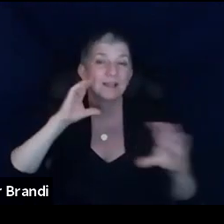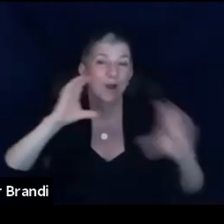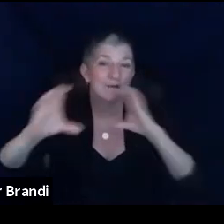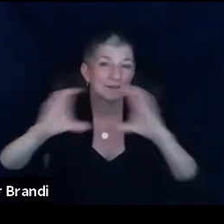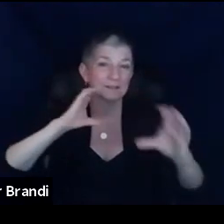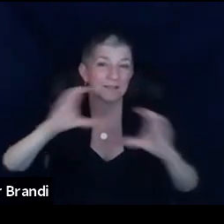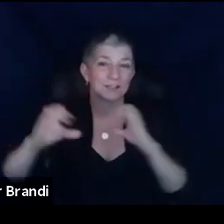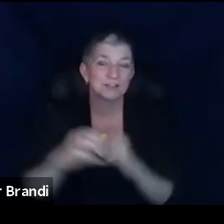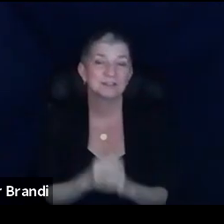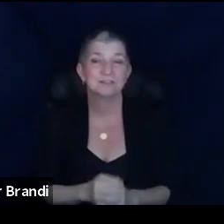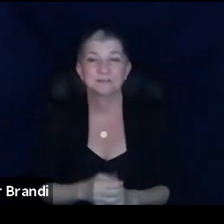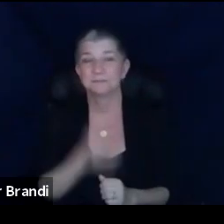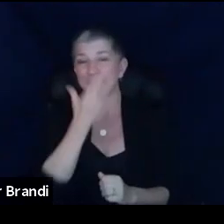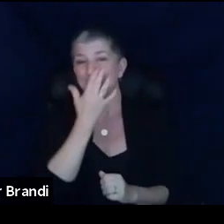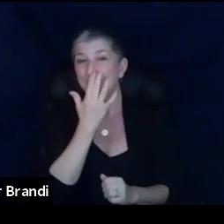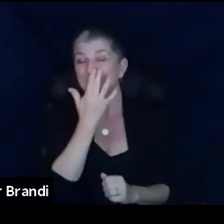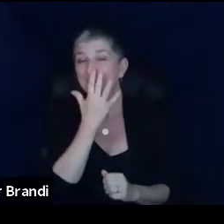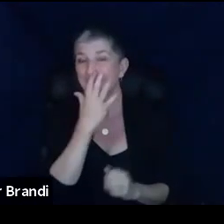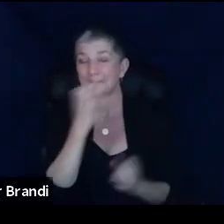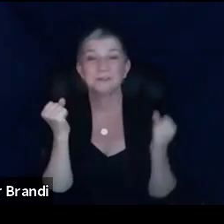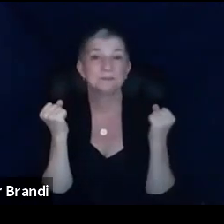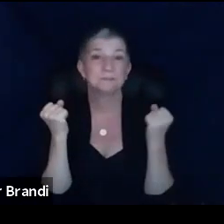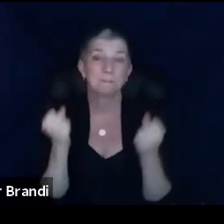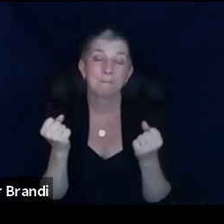conversation. I got so many